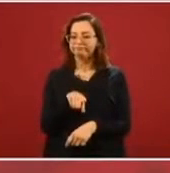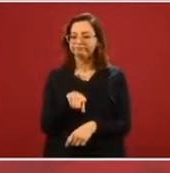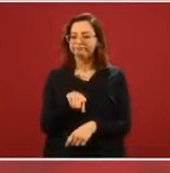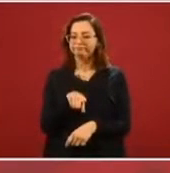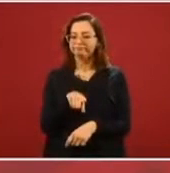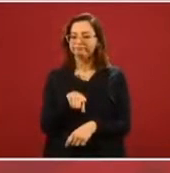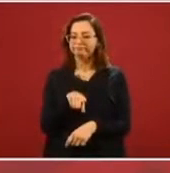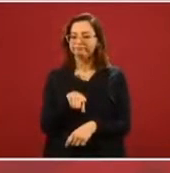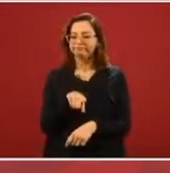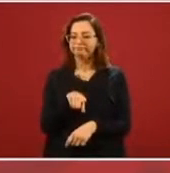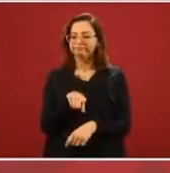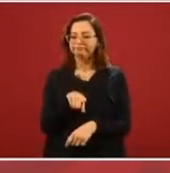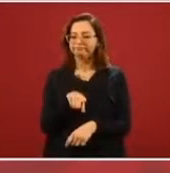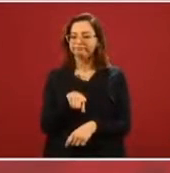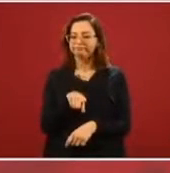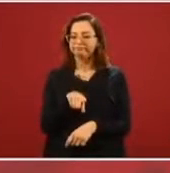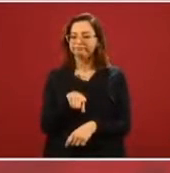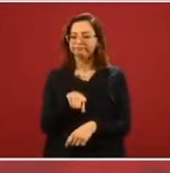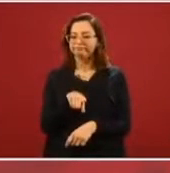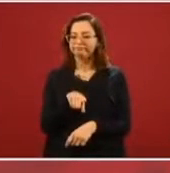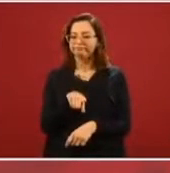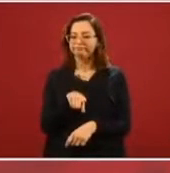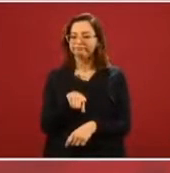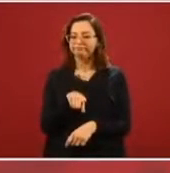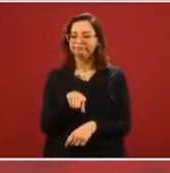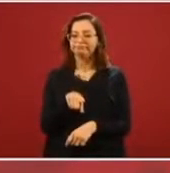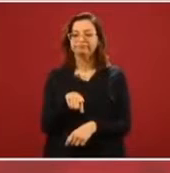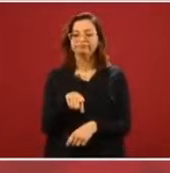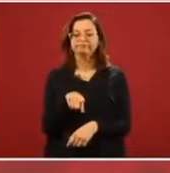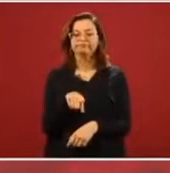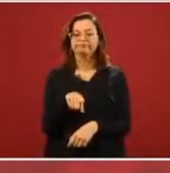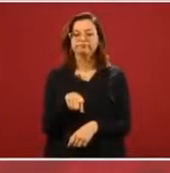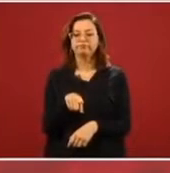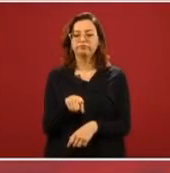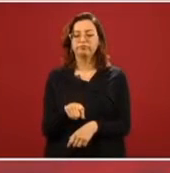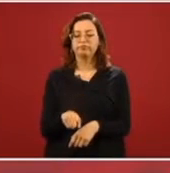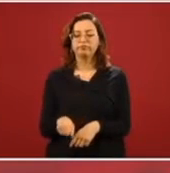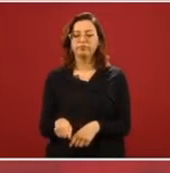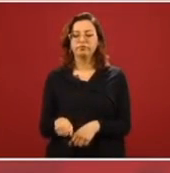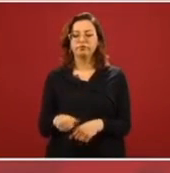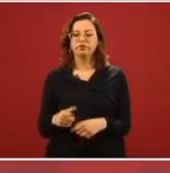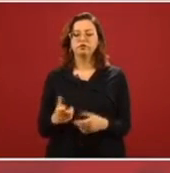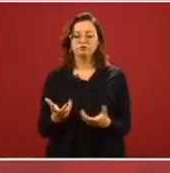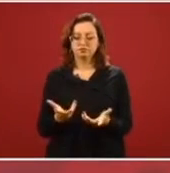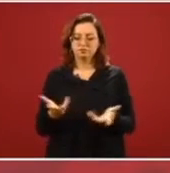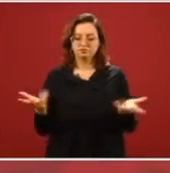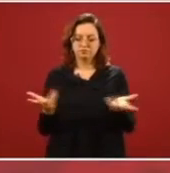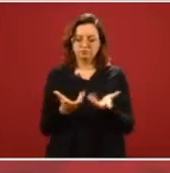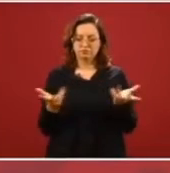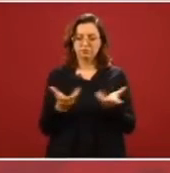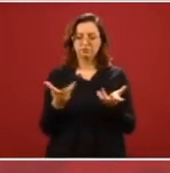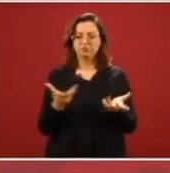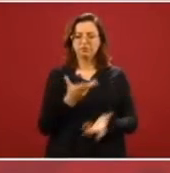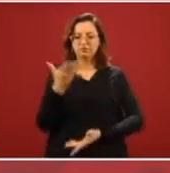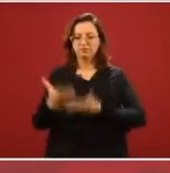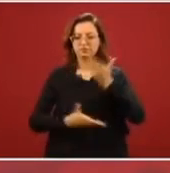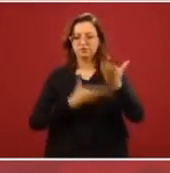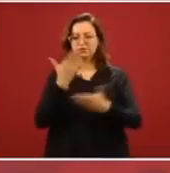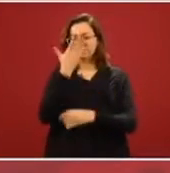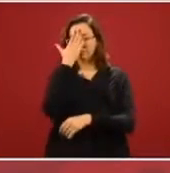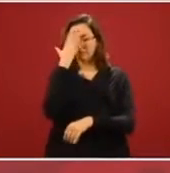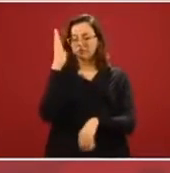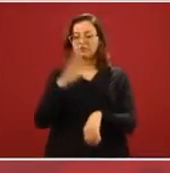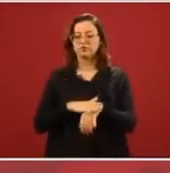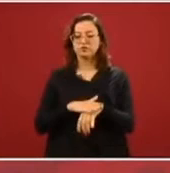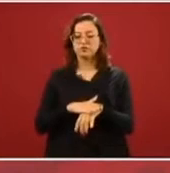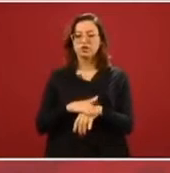expropriation of petroleum. And we are going to El acto have an act en la